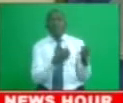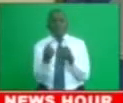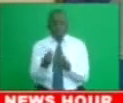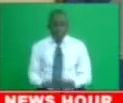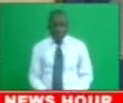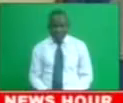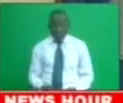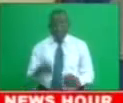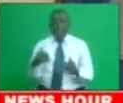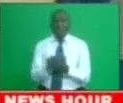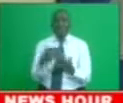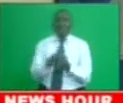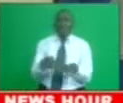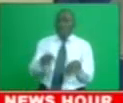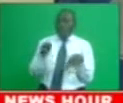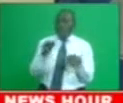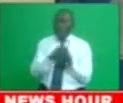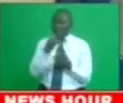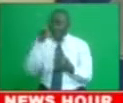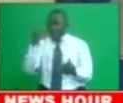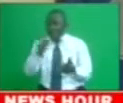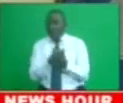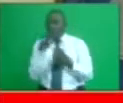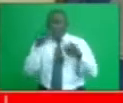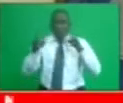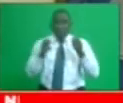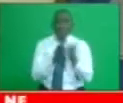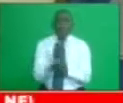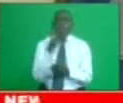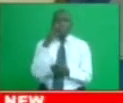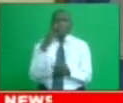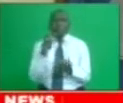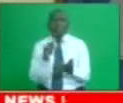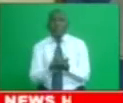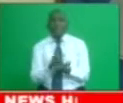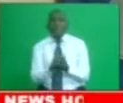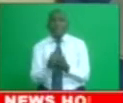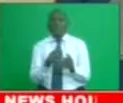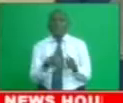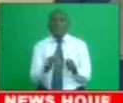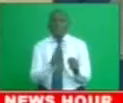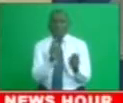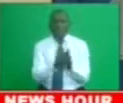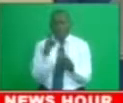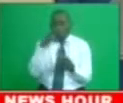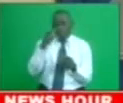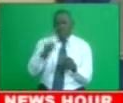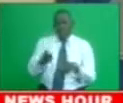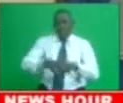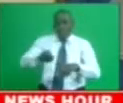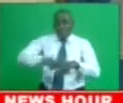There is a real risk of a heightened perception of corruption by the public that may seek to imply that corruption has